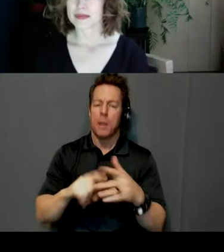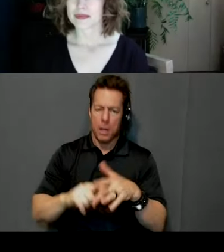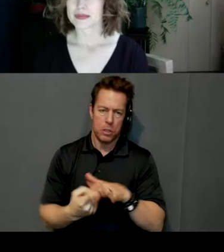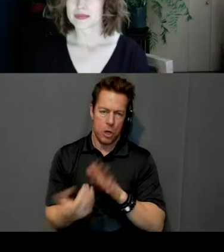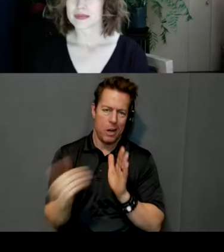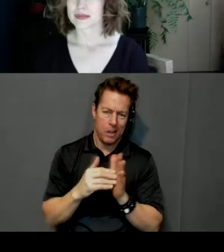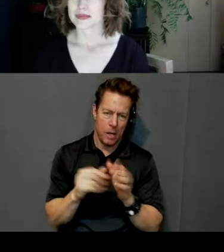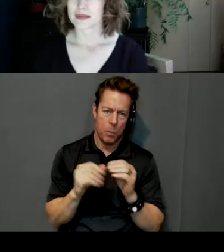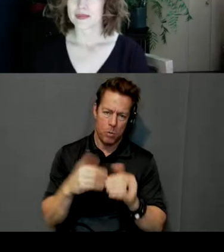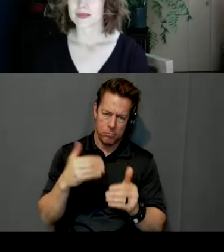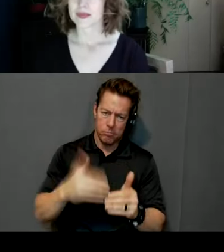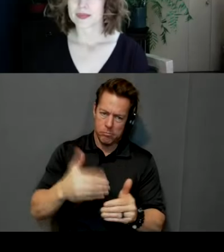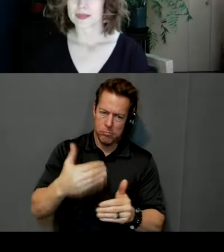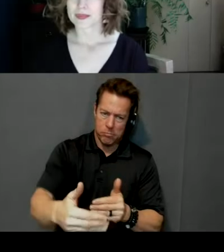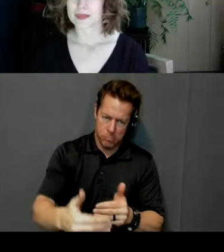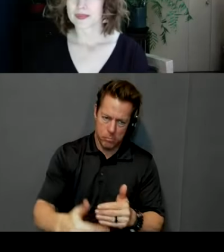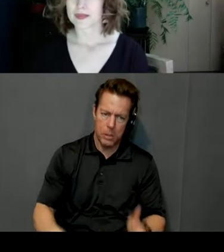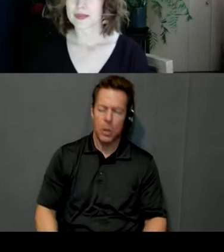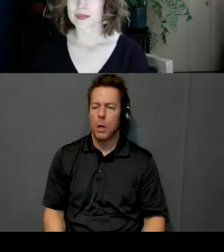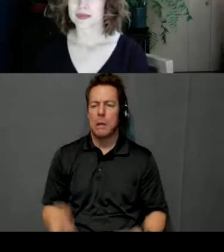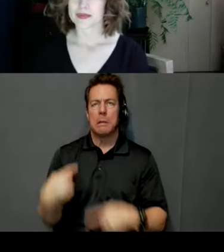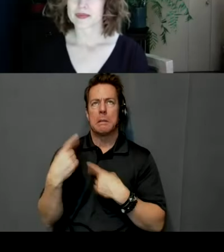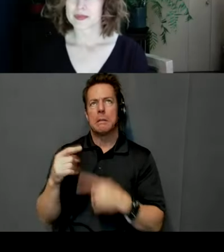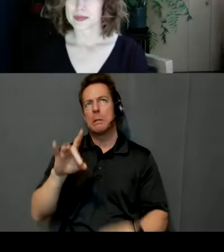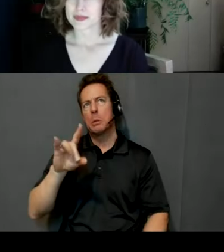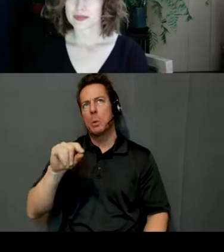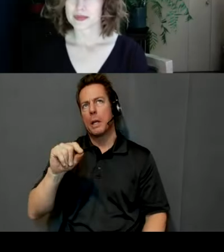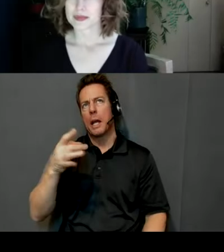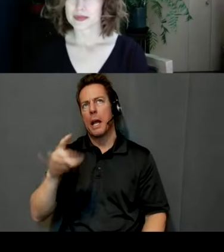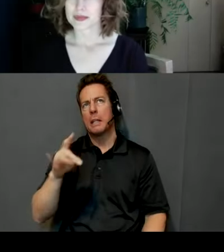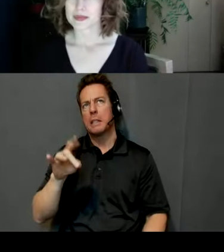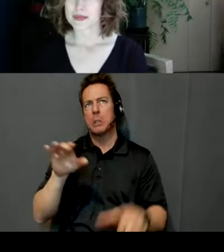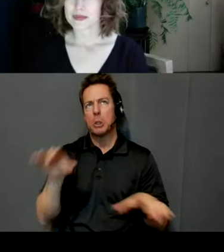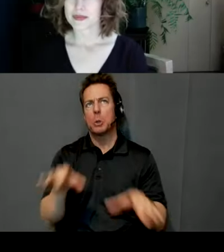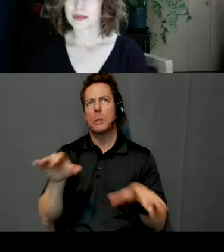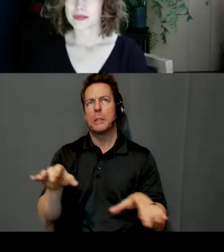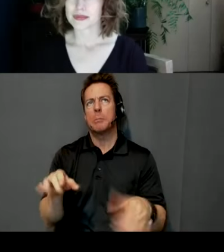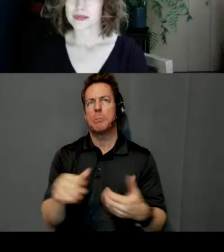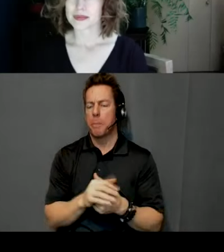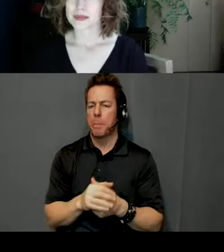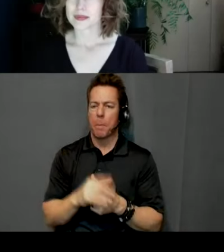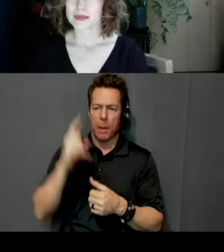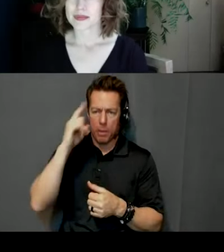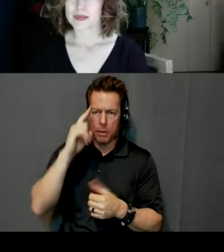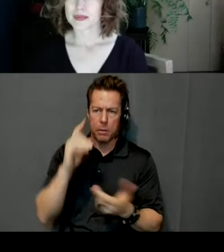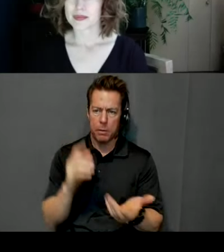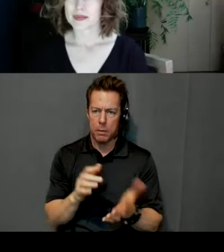more consistently. So I think since 2018, I've been doing it. It's just, I think that's where